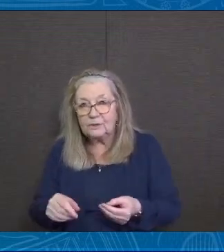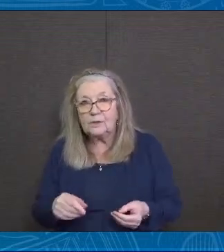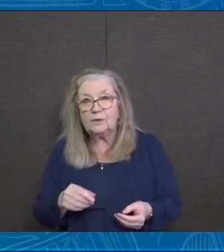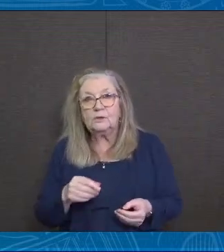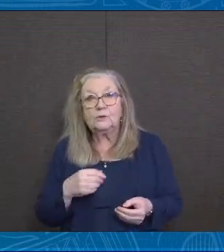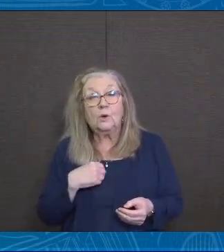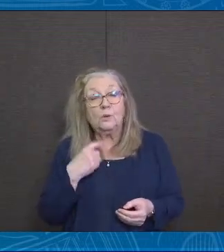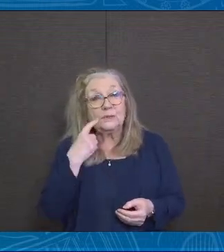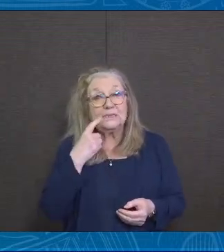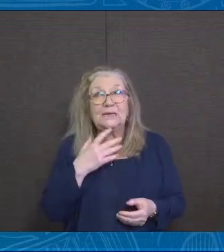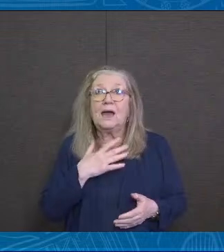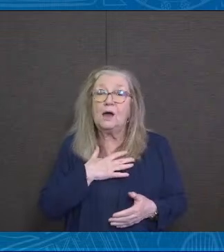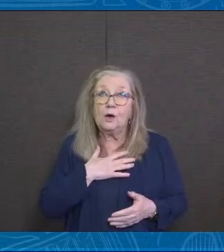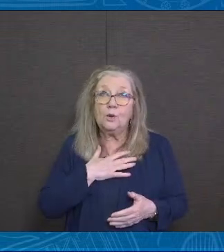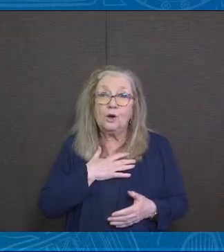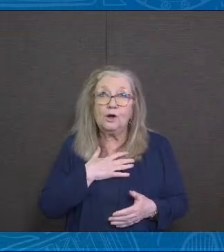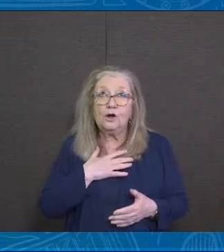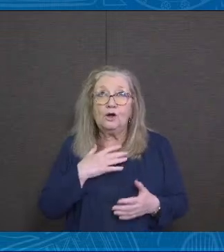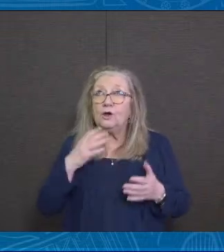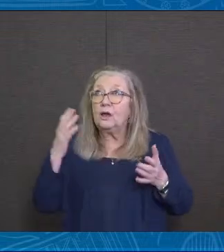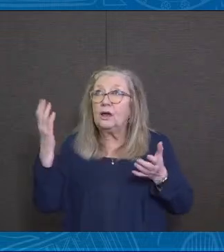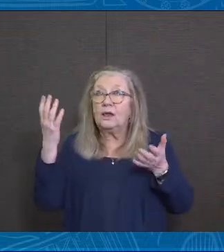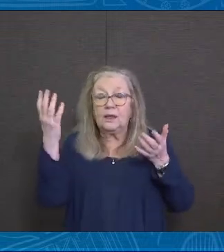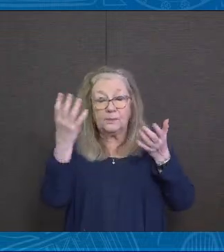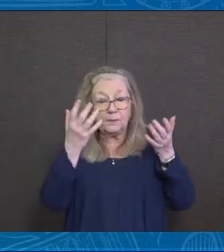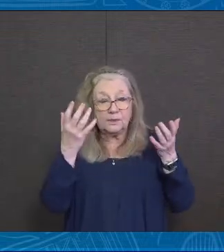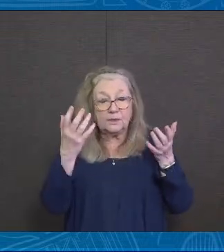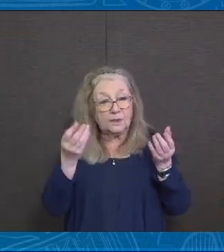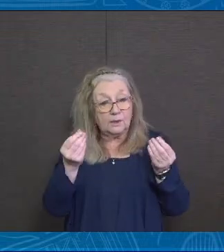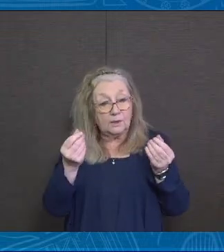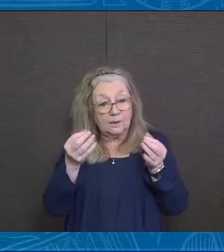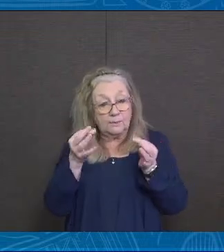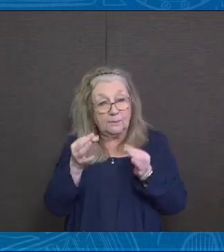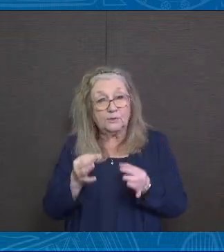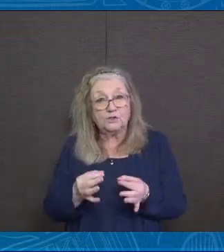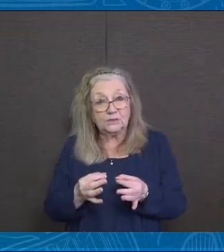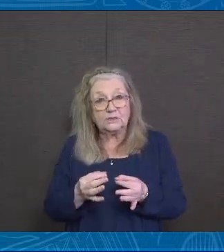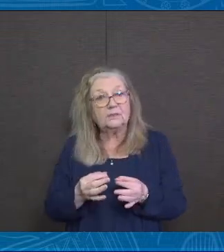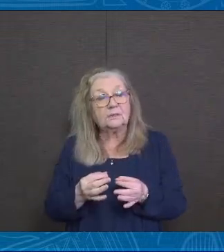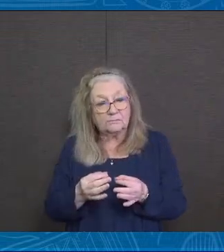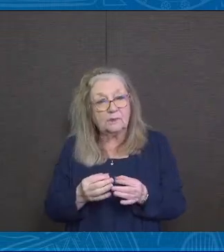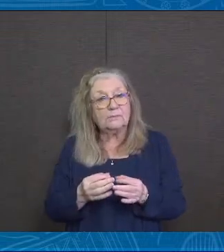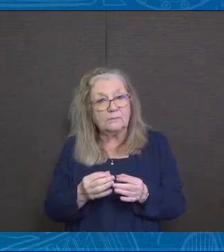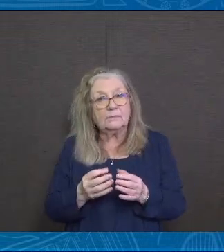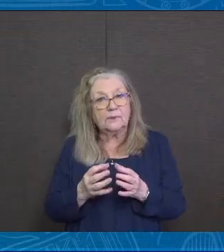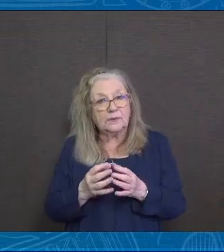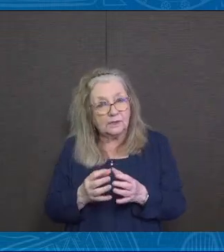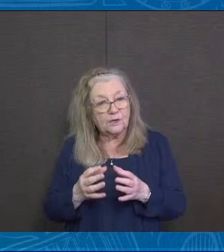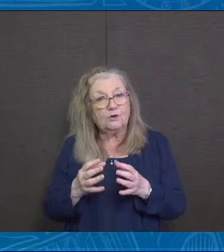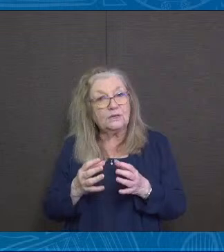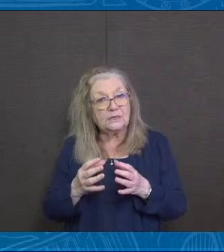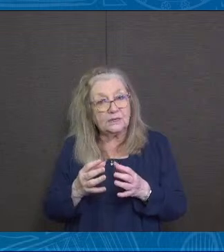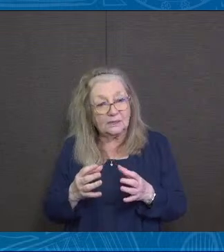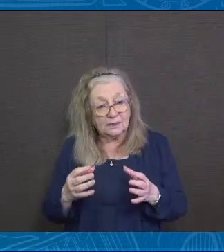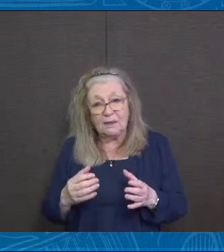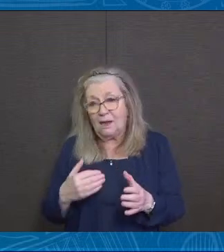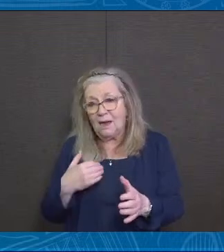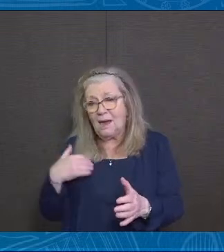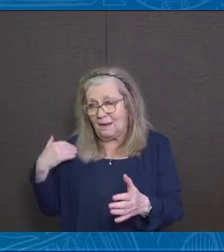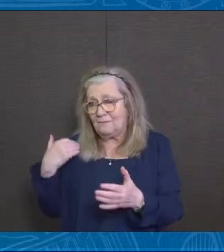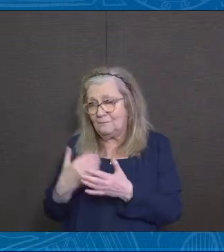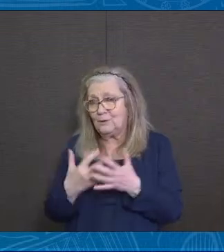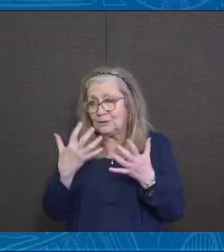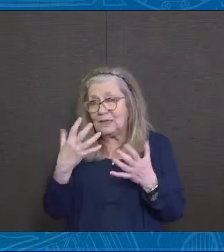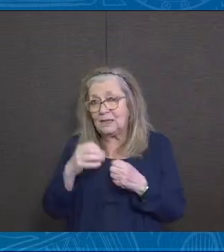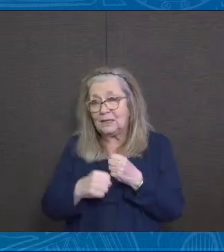tag our climate budget, our budget has been increasing. It has been there for the past 10 years, and it has